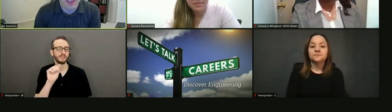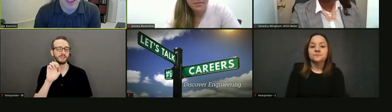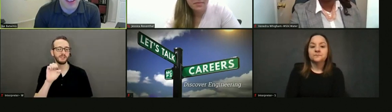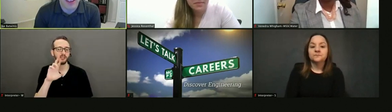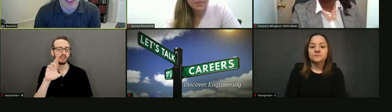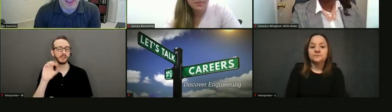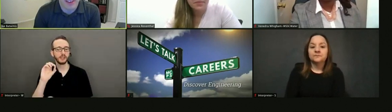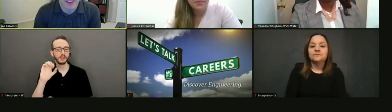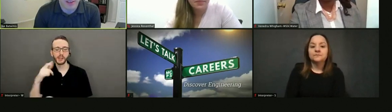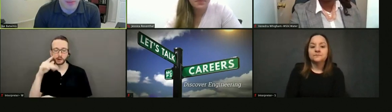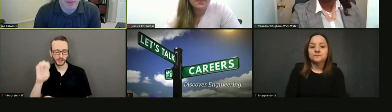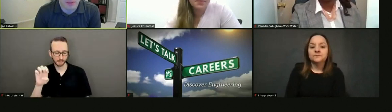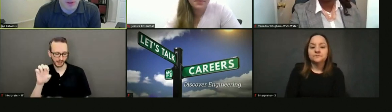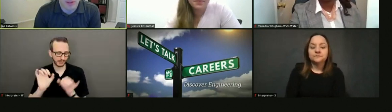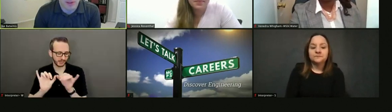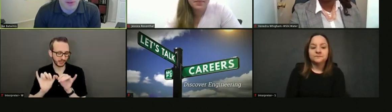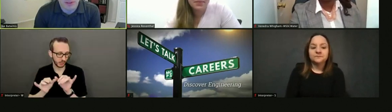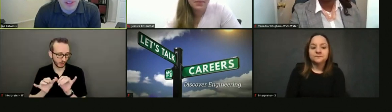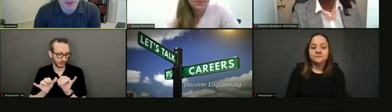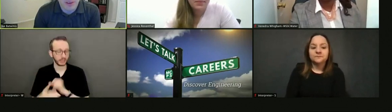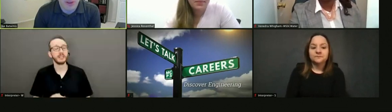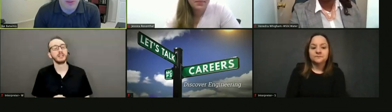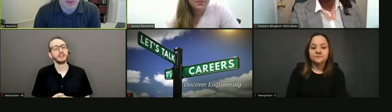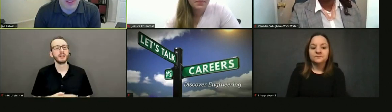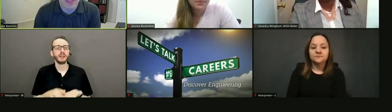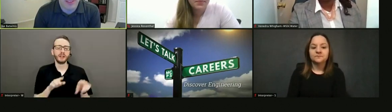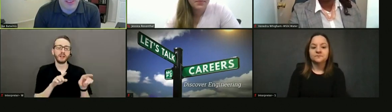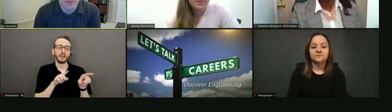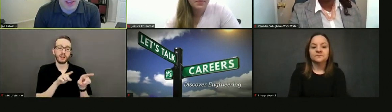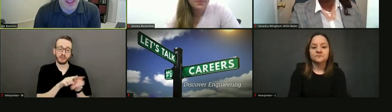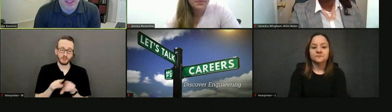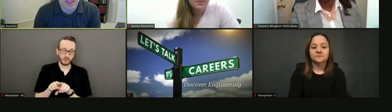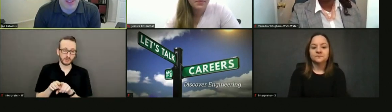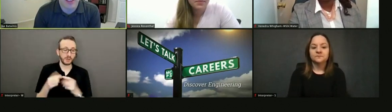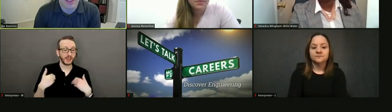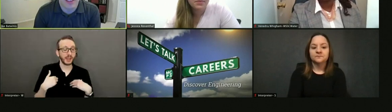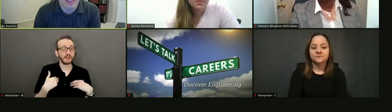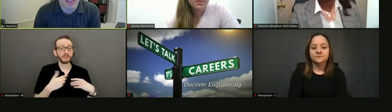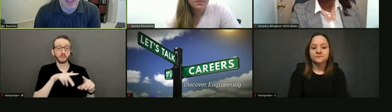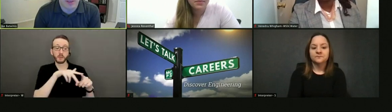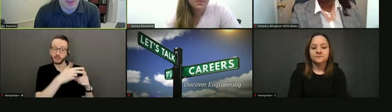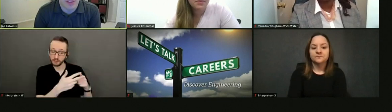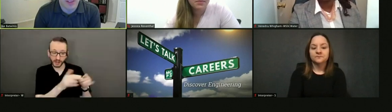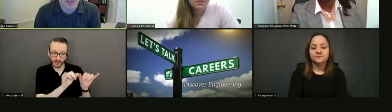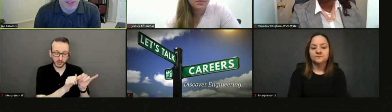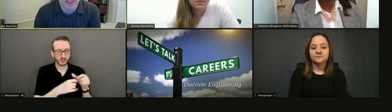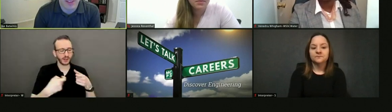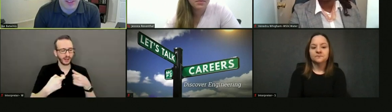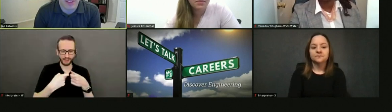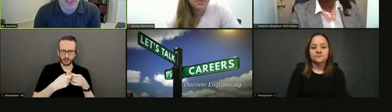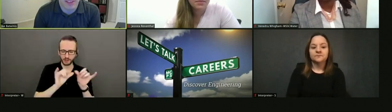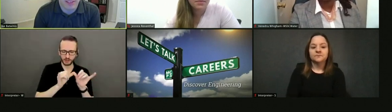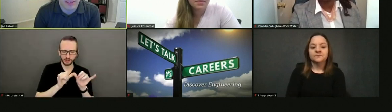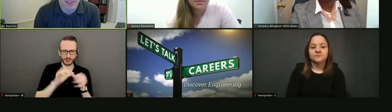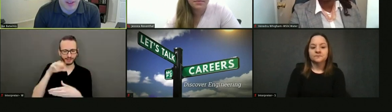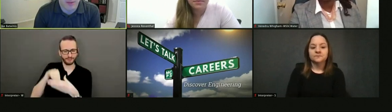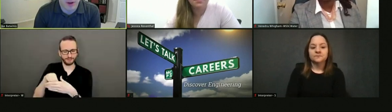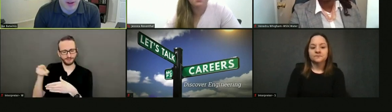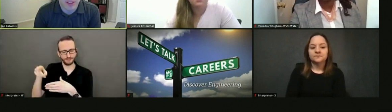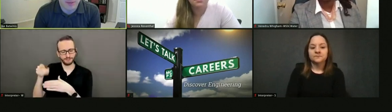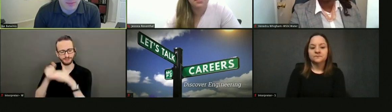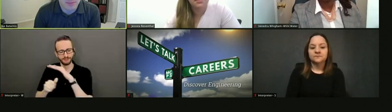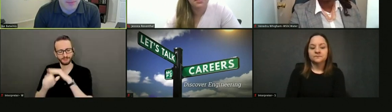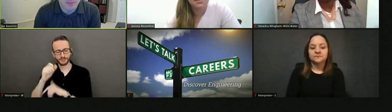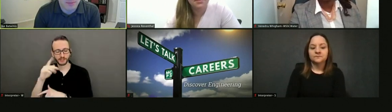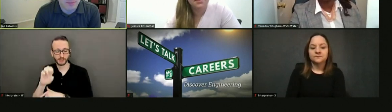aeronautical engineering. We also, in aerospace, we have mechanical engineers and electrical engineers